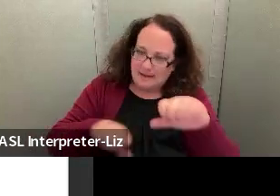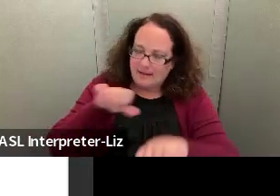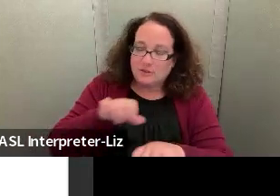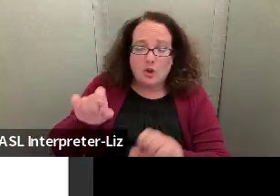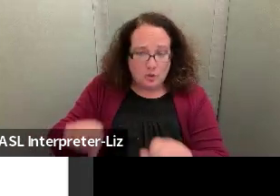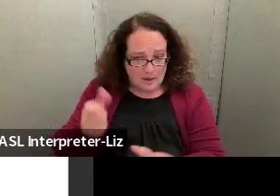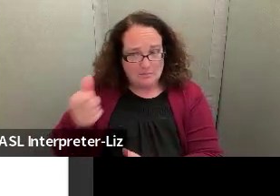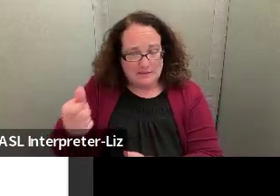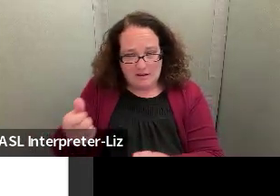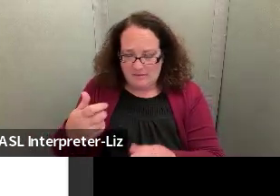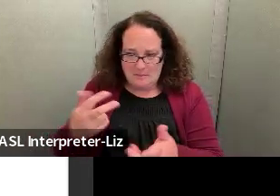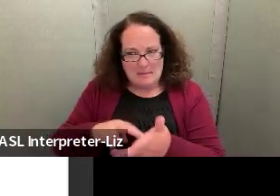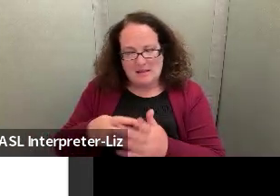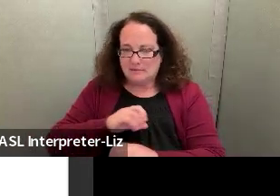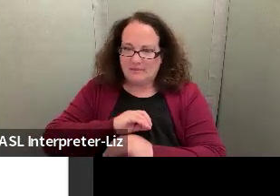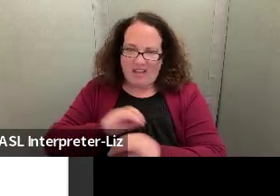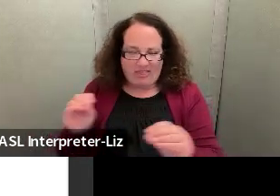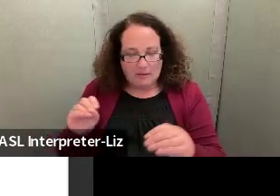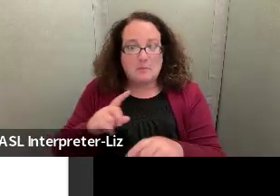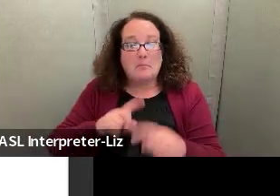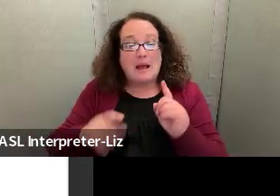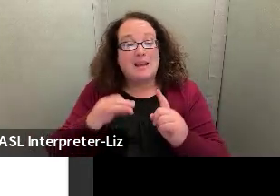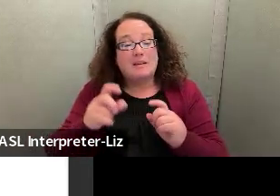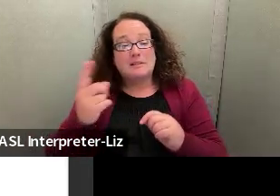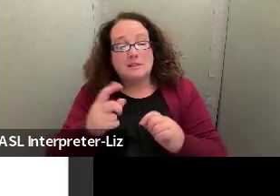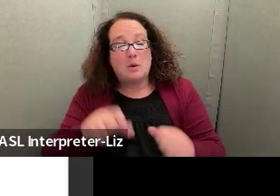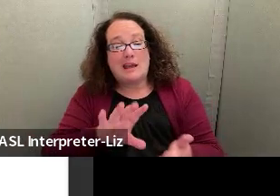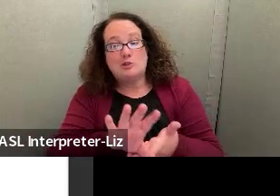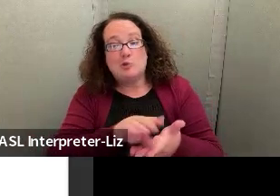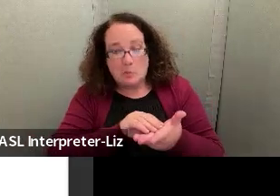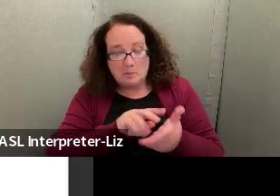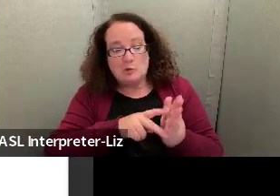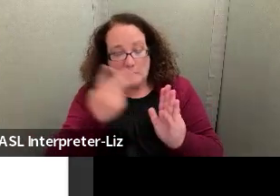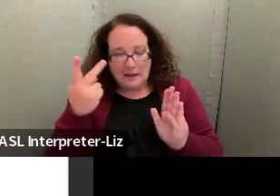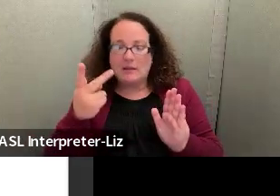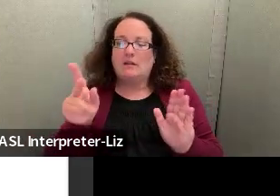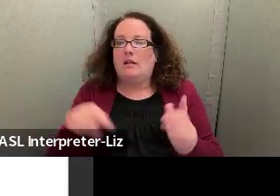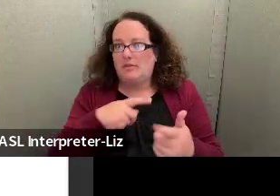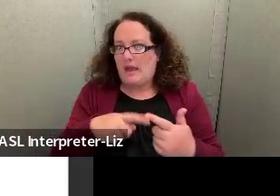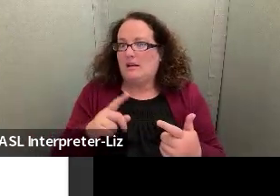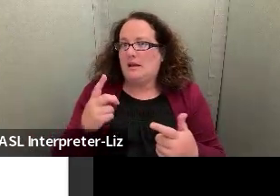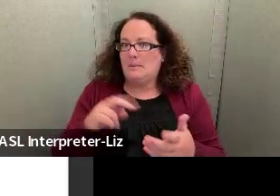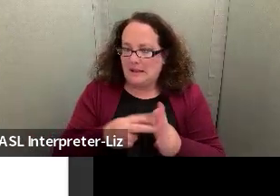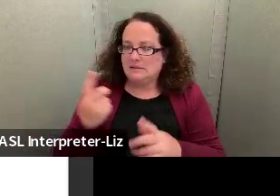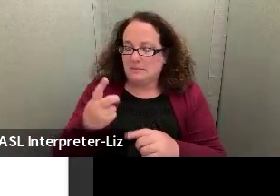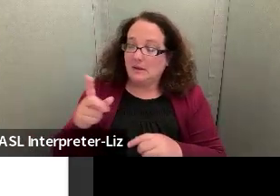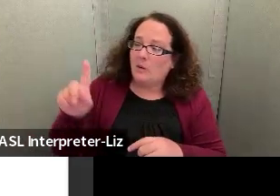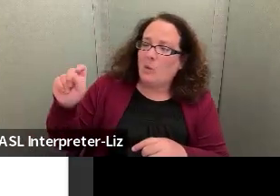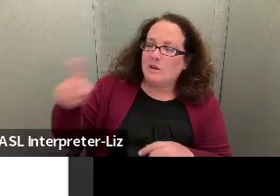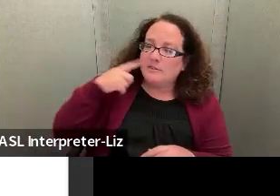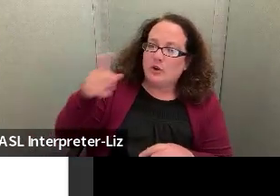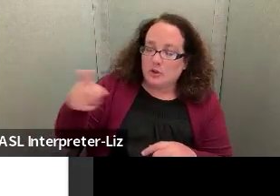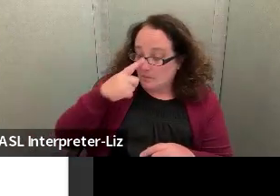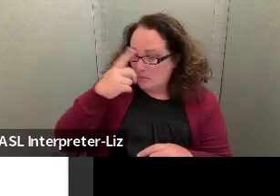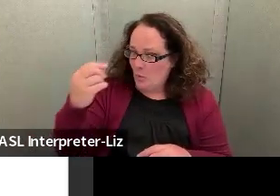it by yourself, it doesn't mean anything. But if someone can duplicate it, then it's out there in the world. So, I have a question. question for you. Yeah, So do one you more think-